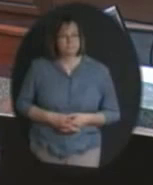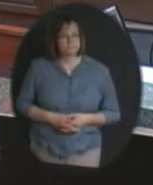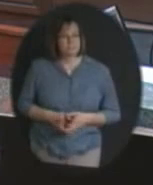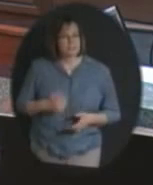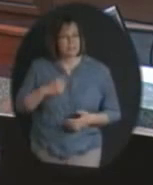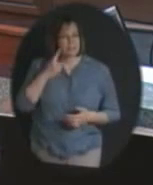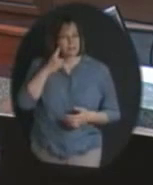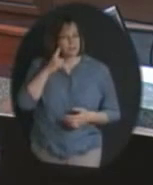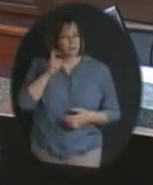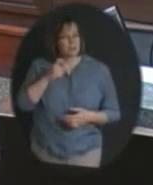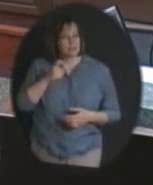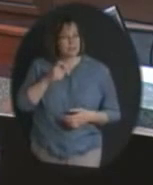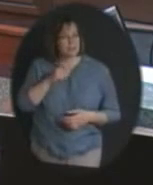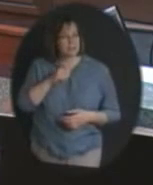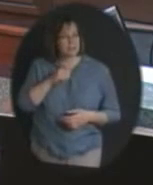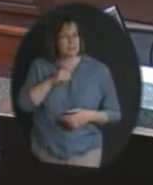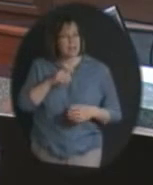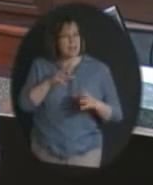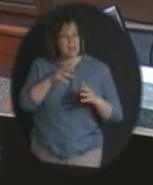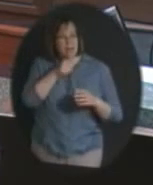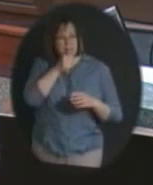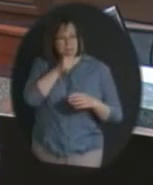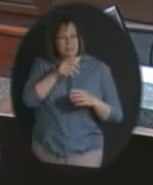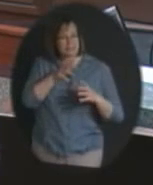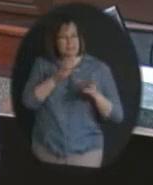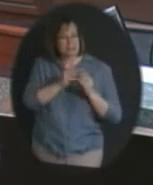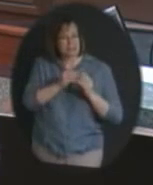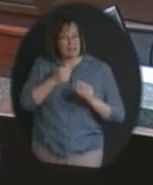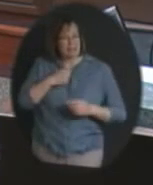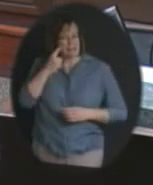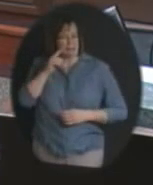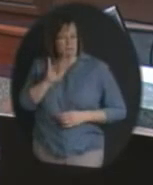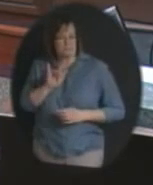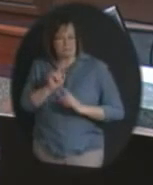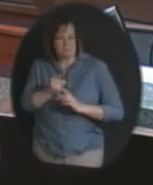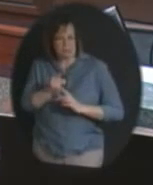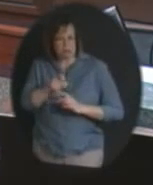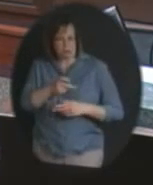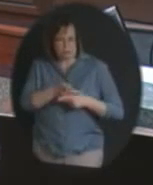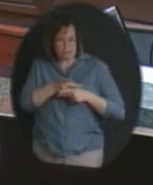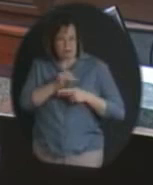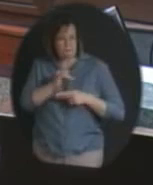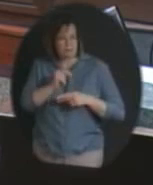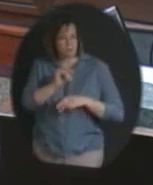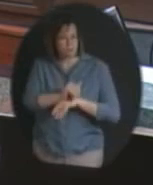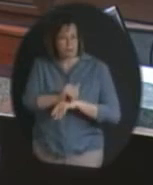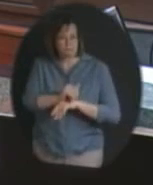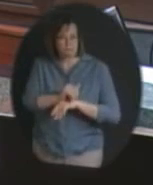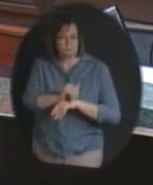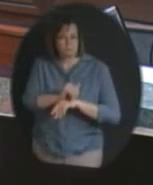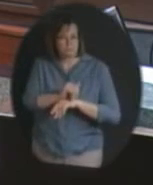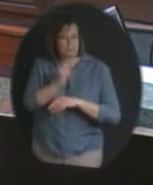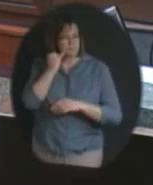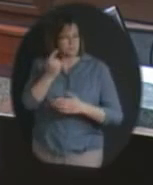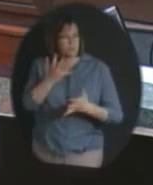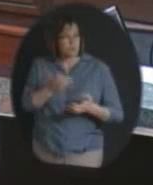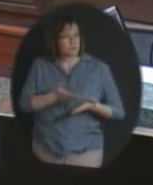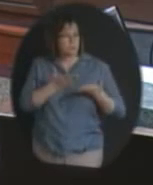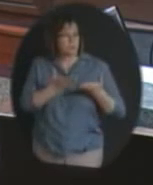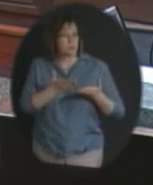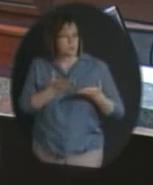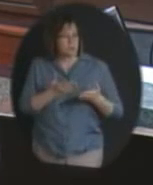I believe we need an executive session. I think 25 minutes ought to take care of us tonight. So if someone would like to make a